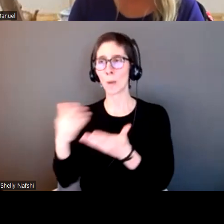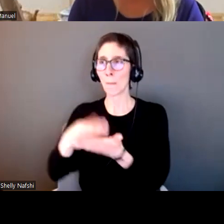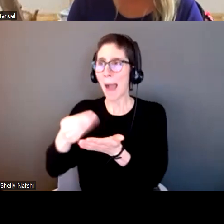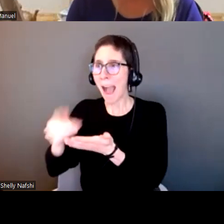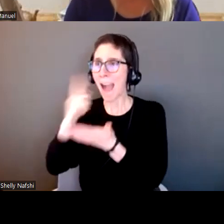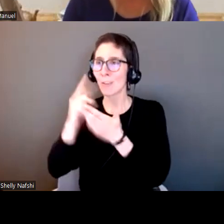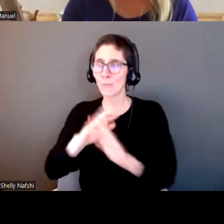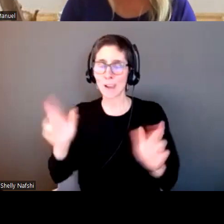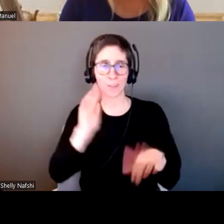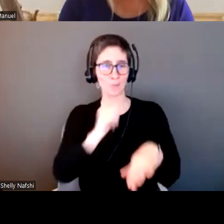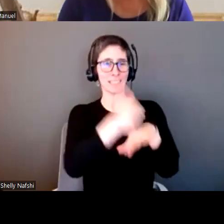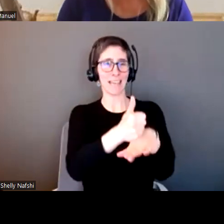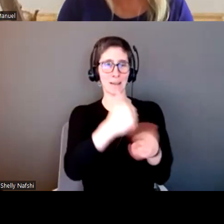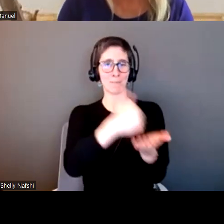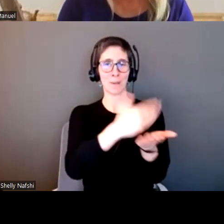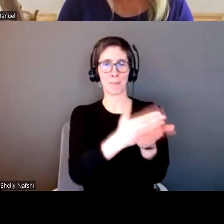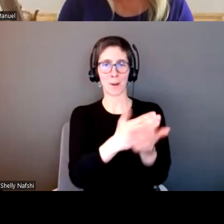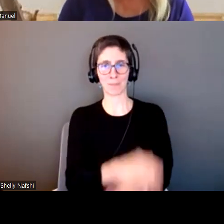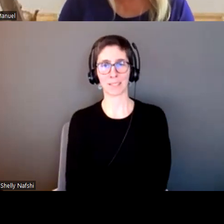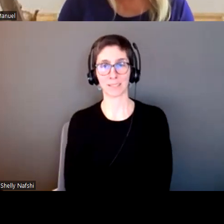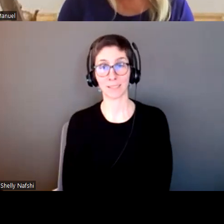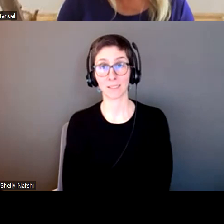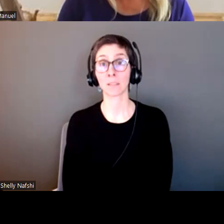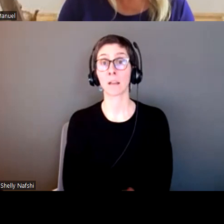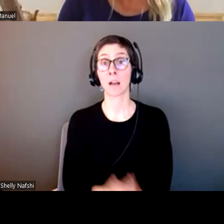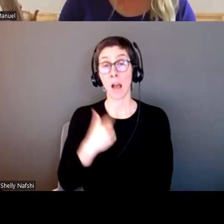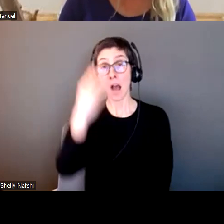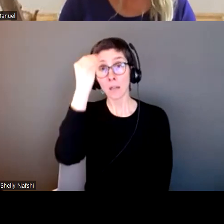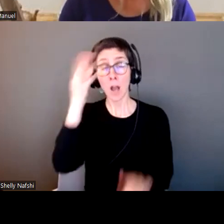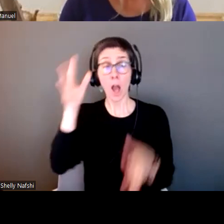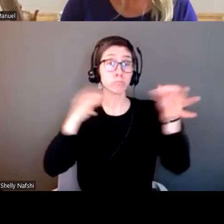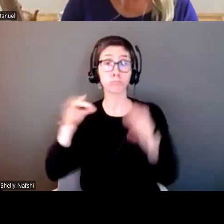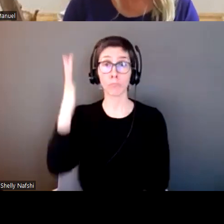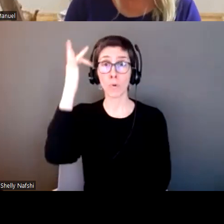that story because it has been a shoestring ever since. We've never,